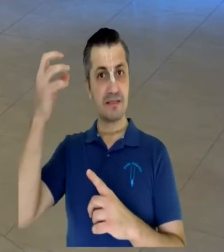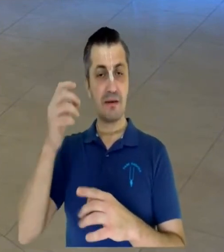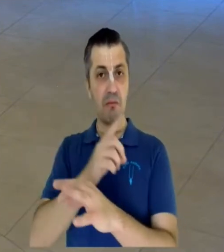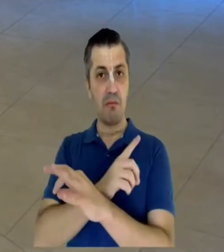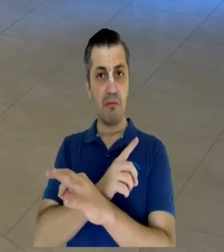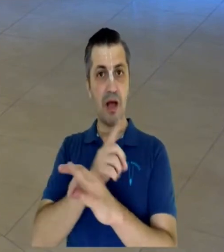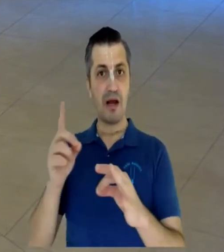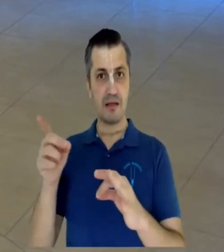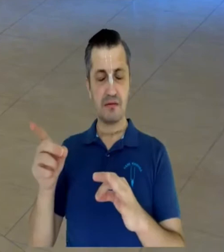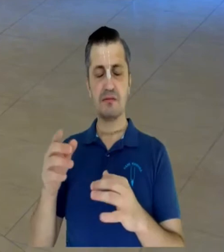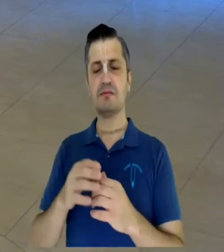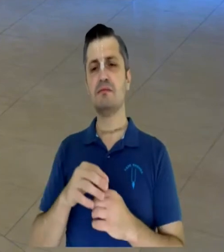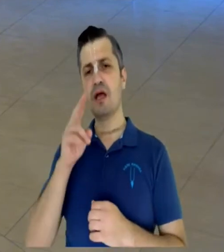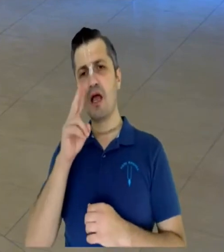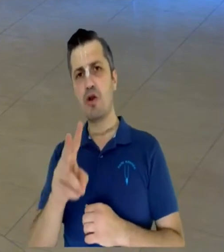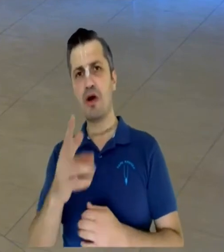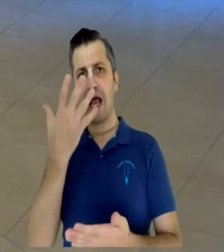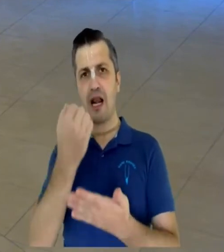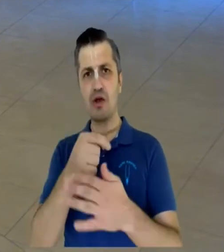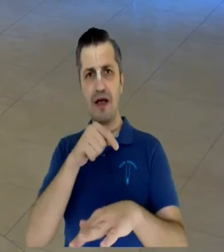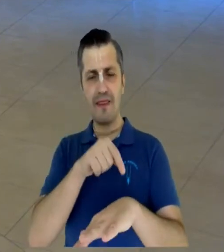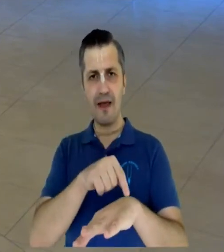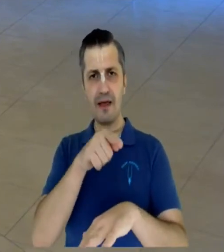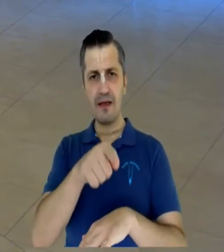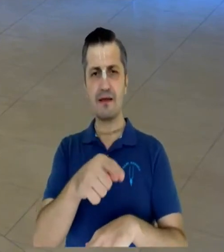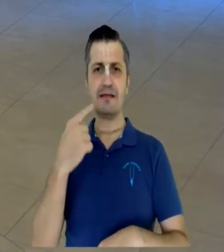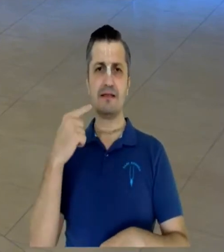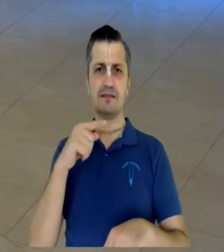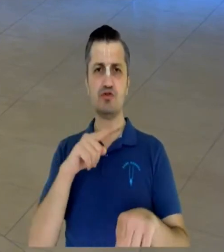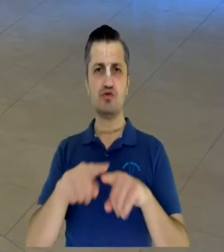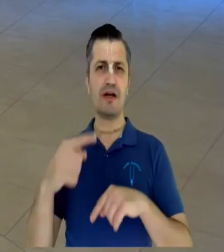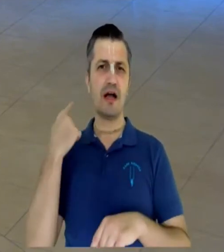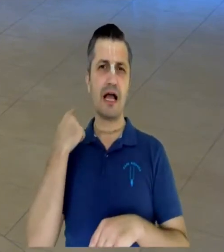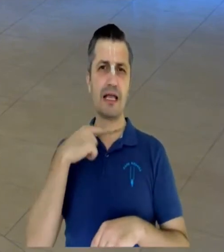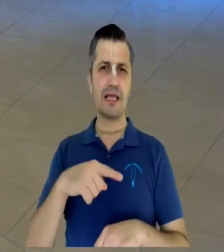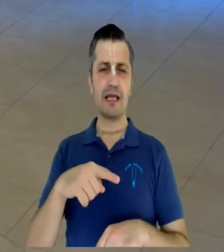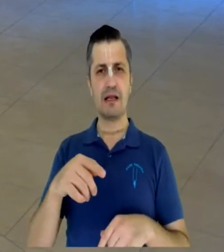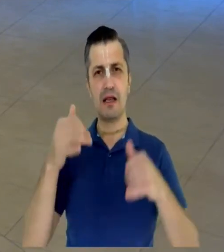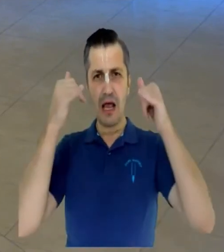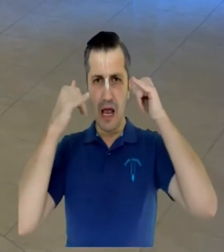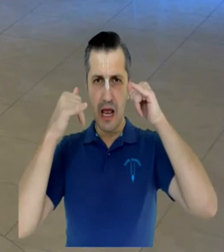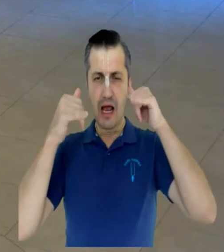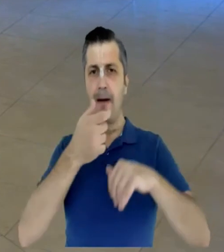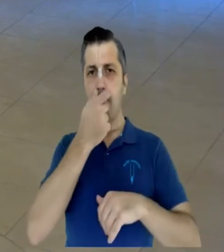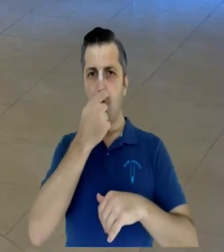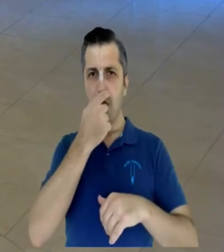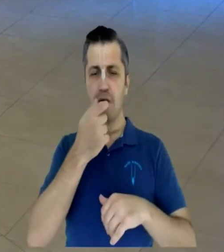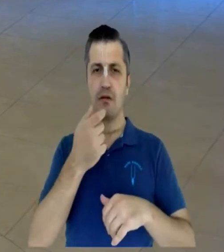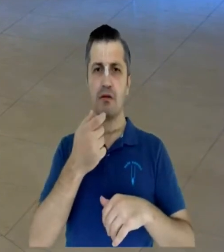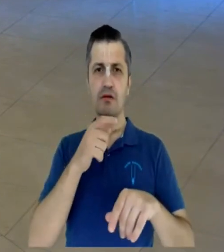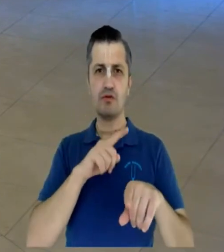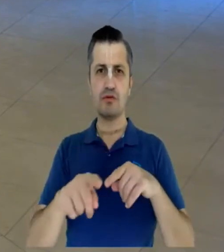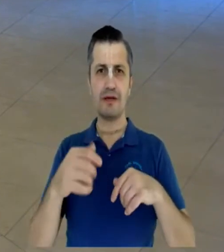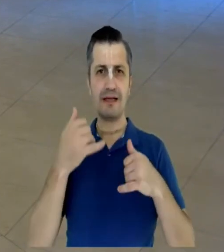the other actual pillars, these represent the 4 pillars of religion, and 3 of them are not fully existent in this age, but they're